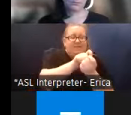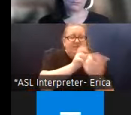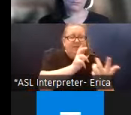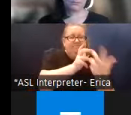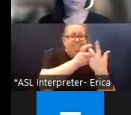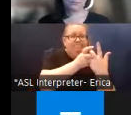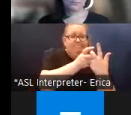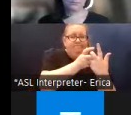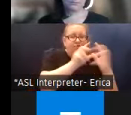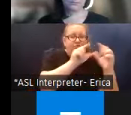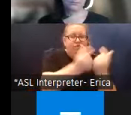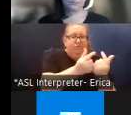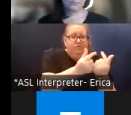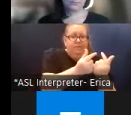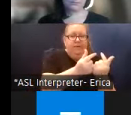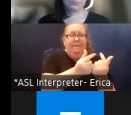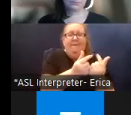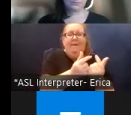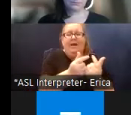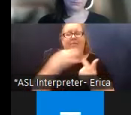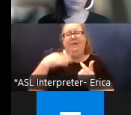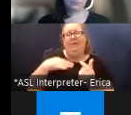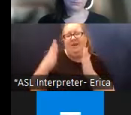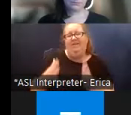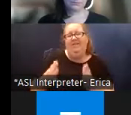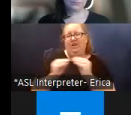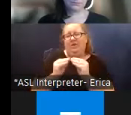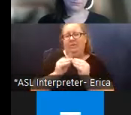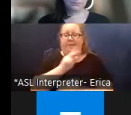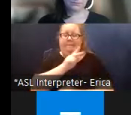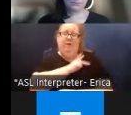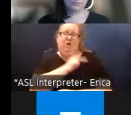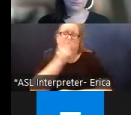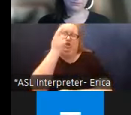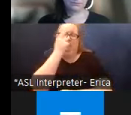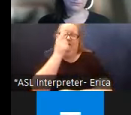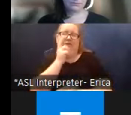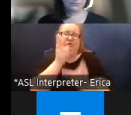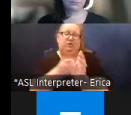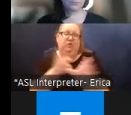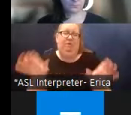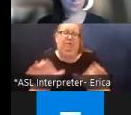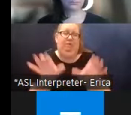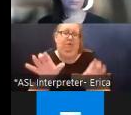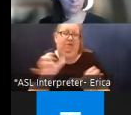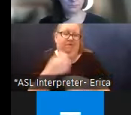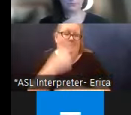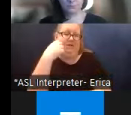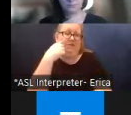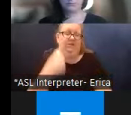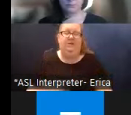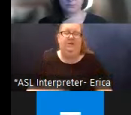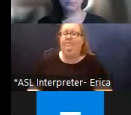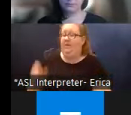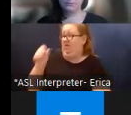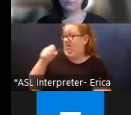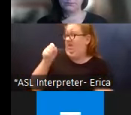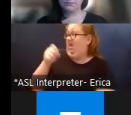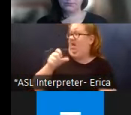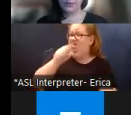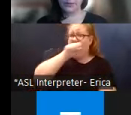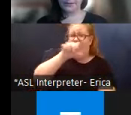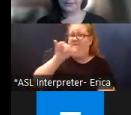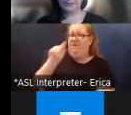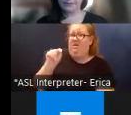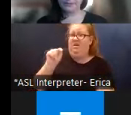that could be beneficial because it'll kind of give them like a personal reason to join, if that makes sense. Yeah, I love it.